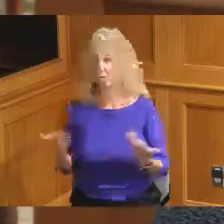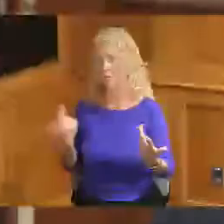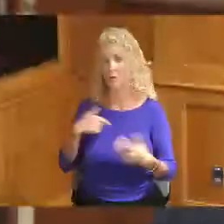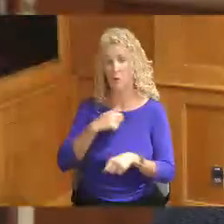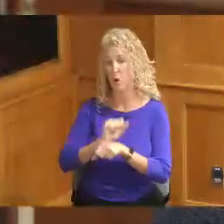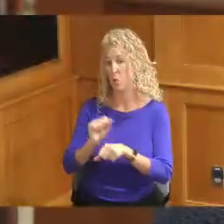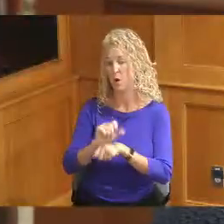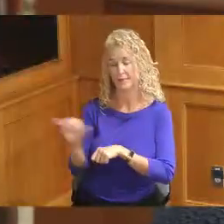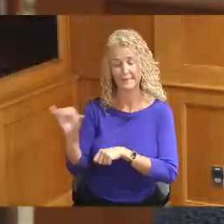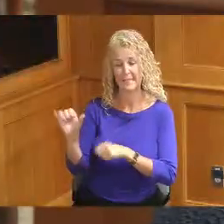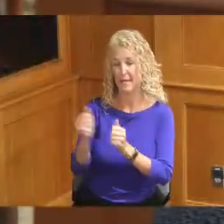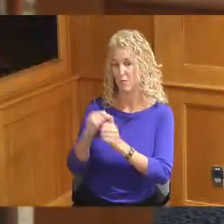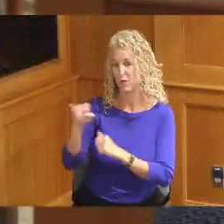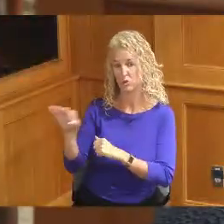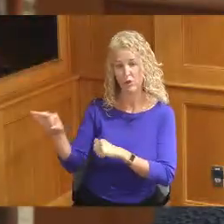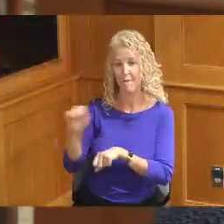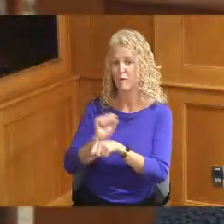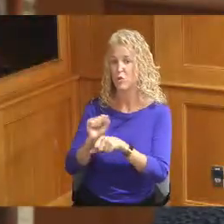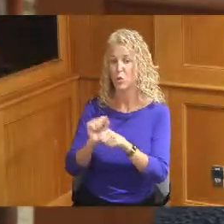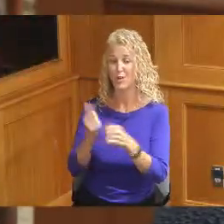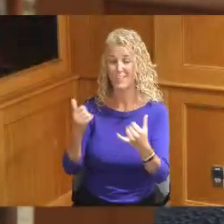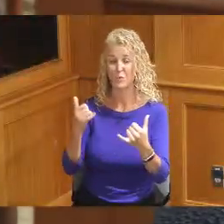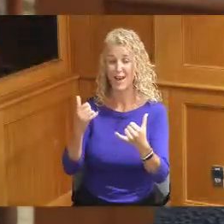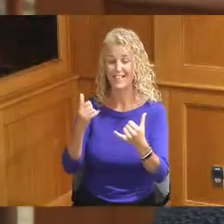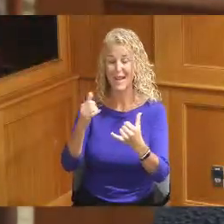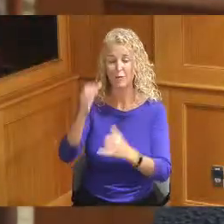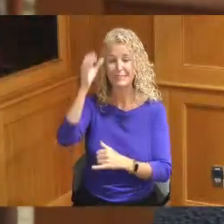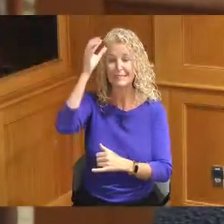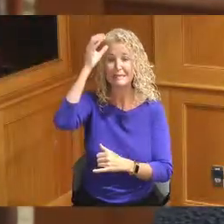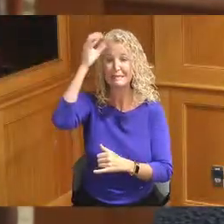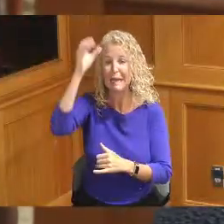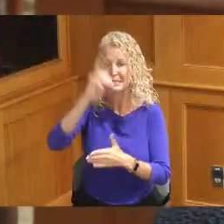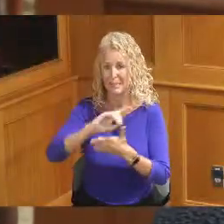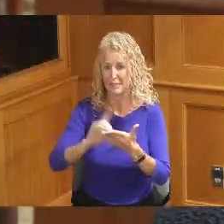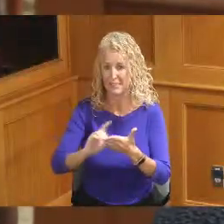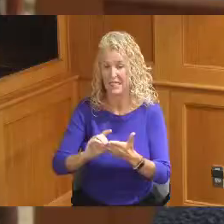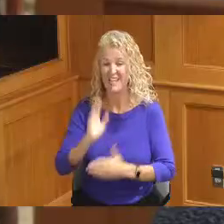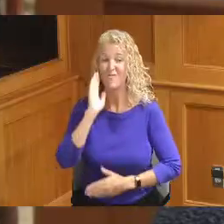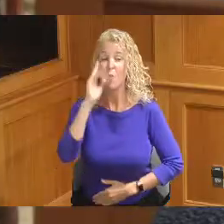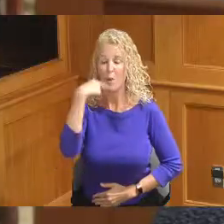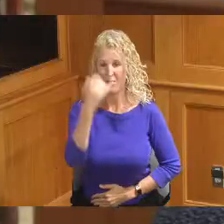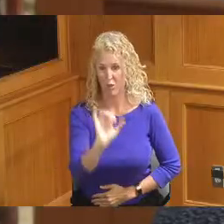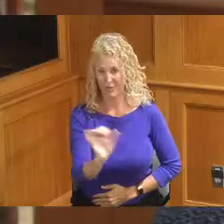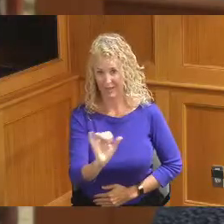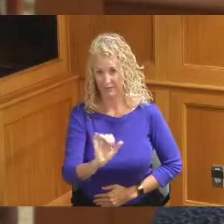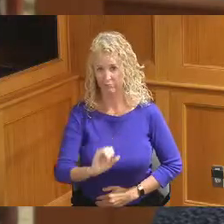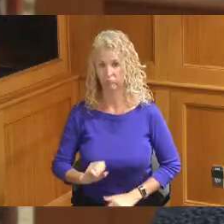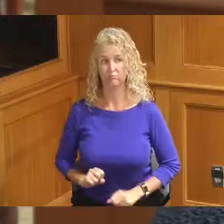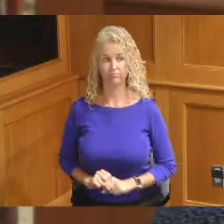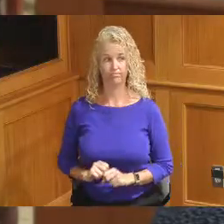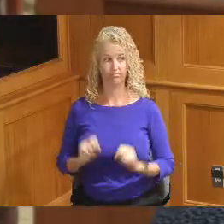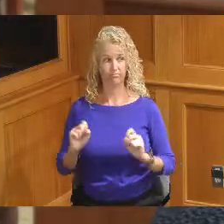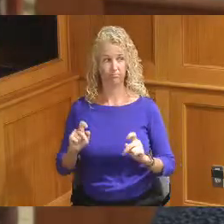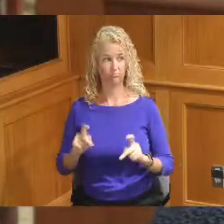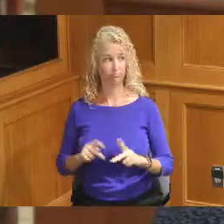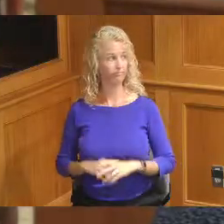as Jeff said, just working on the conceptual design of what this parcel wants to be.